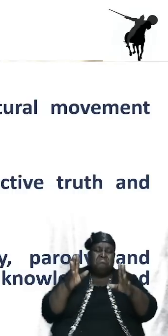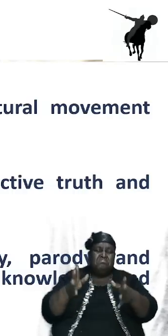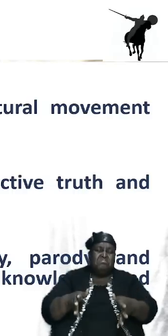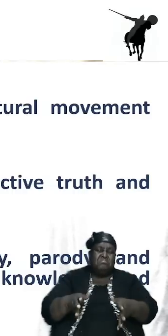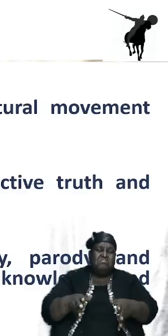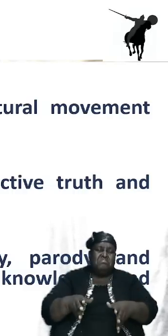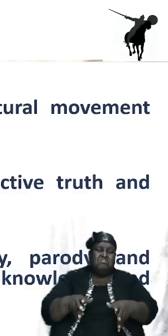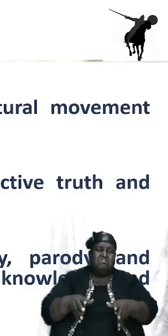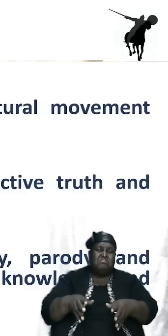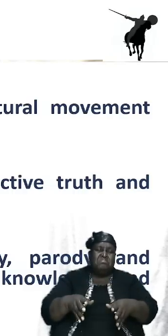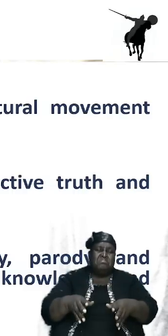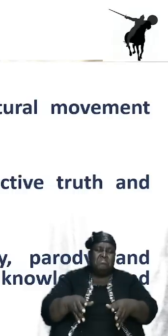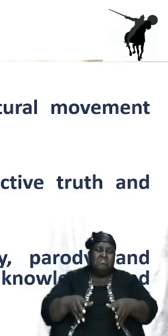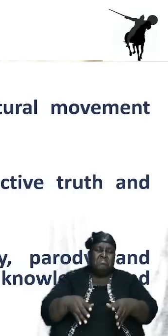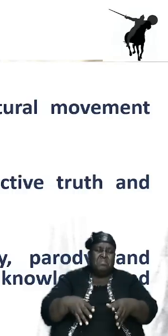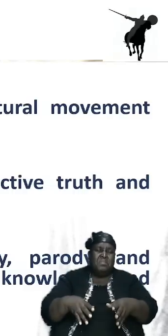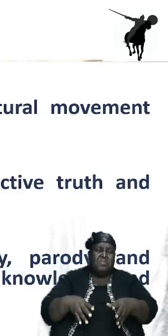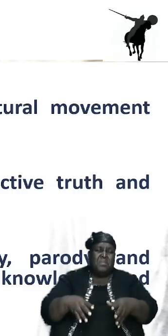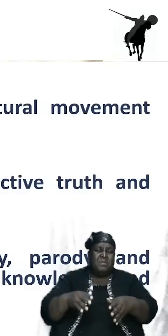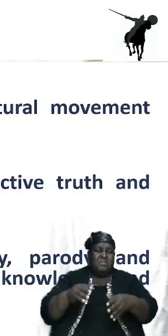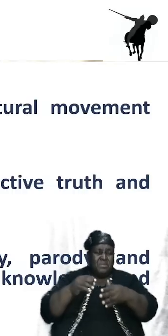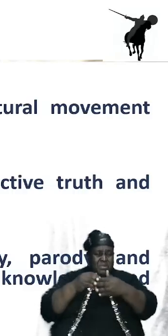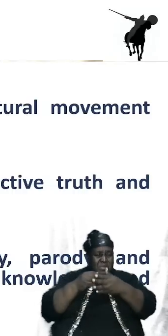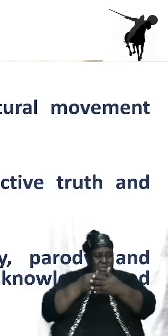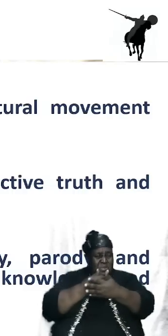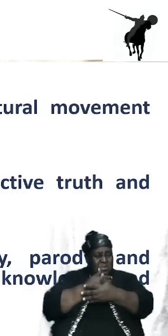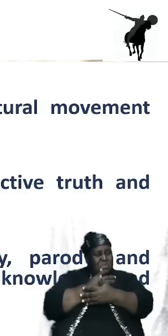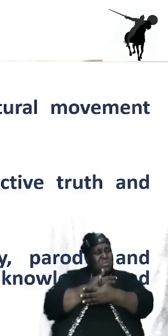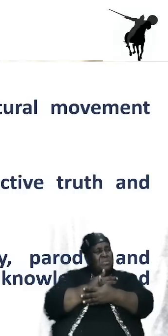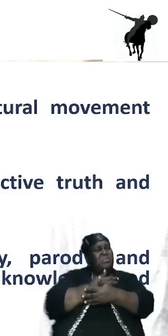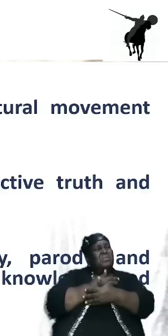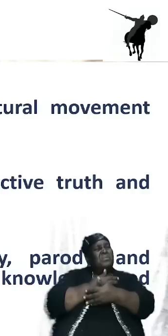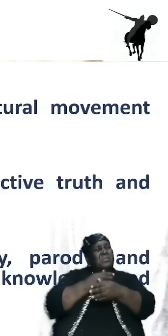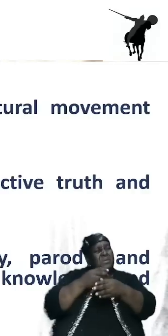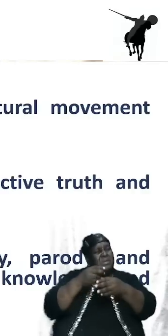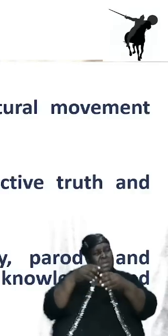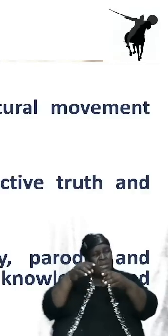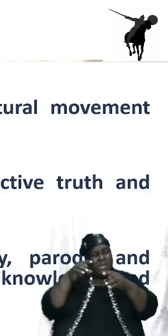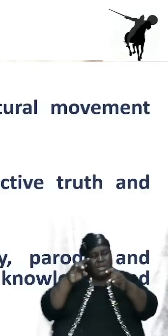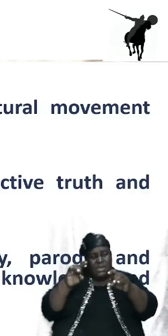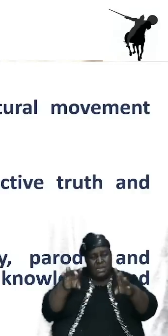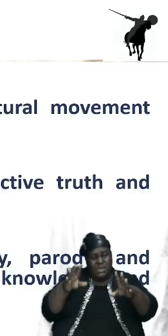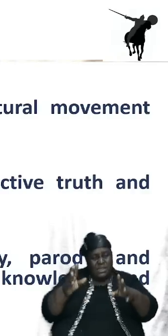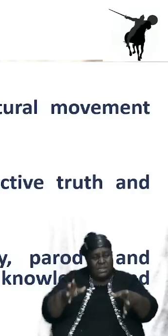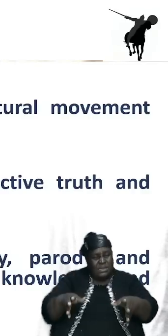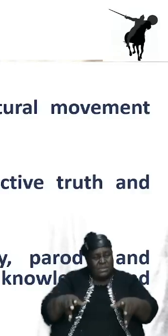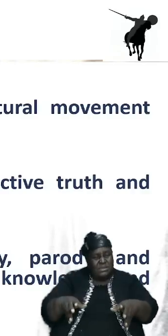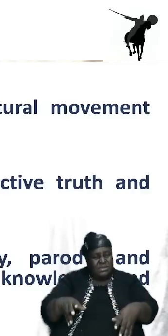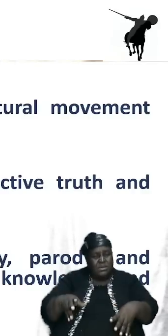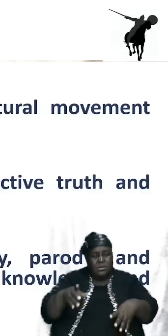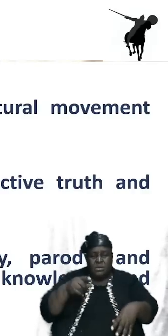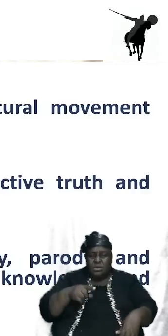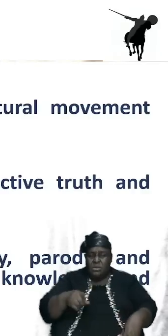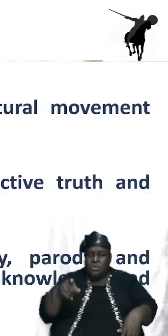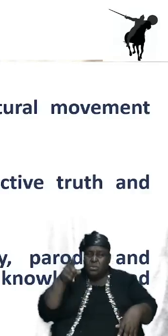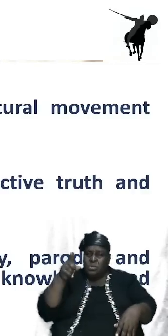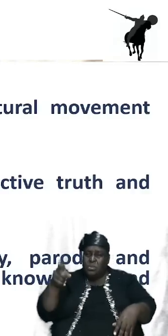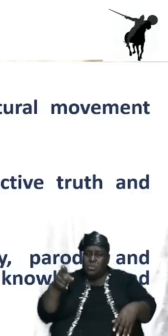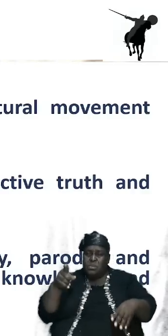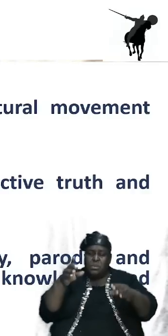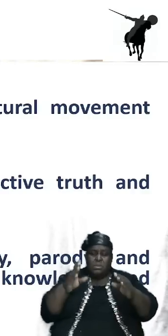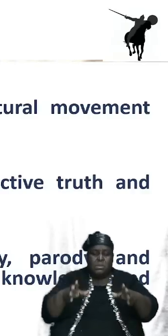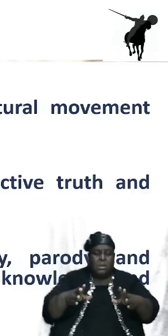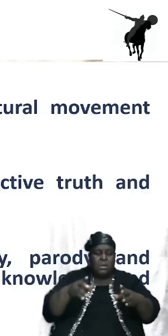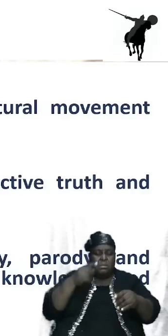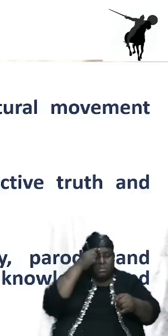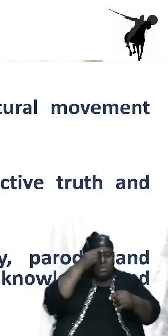now you have the new atheists and all of these guys who start saying, you can believe this and this and this. There is a truth that the world rotates